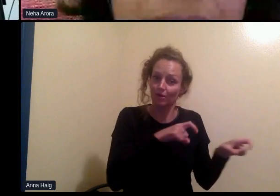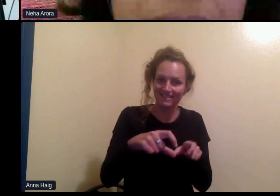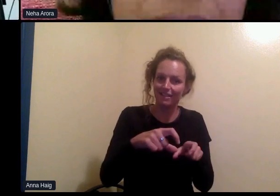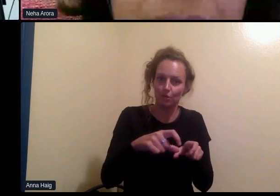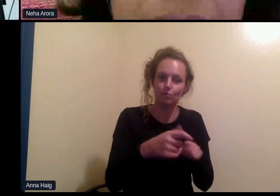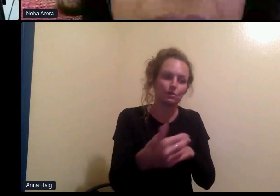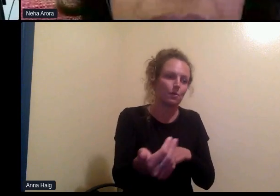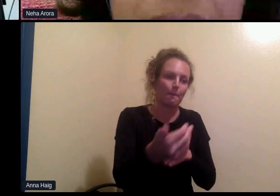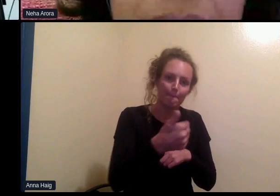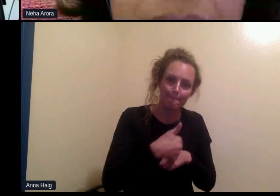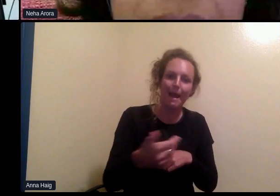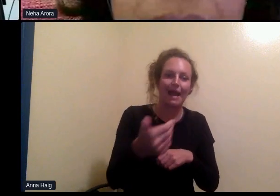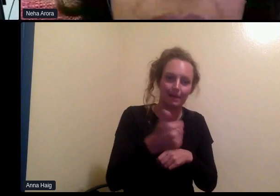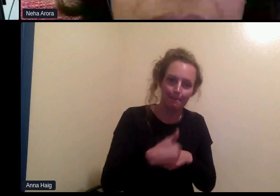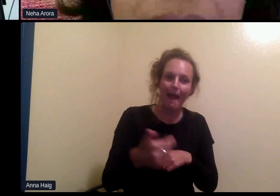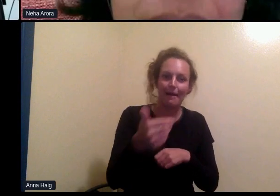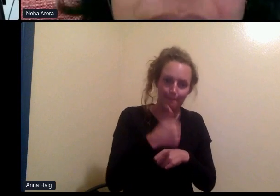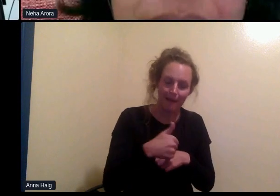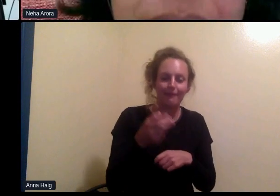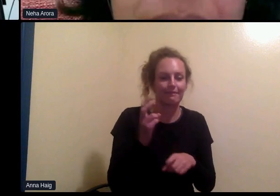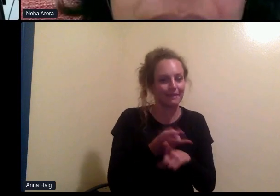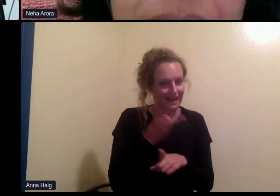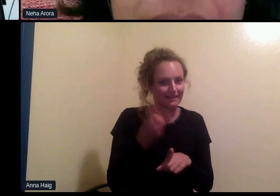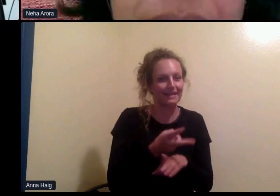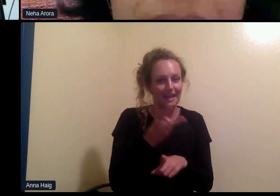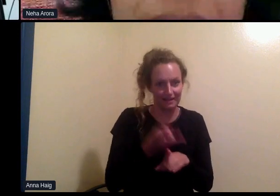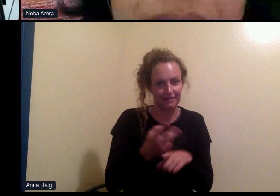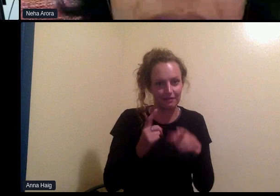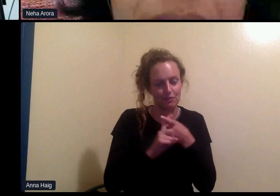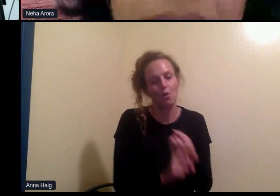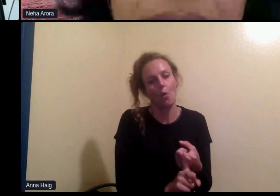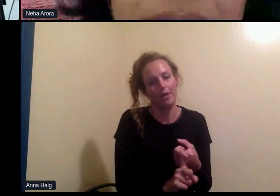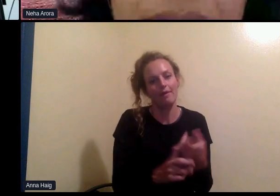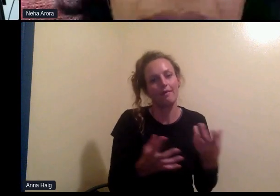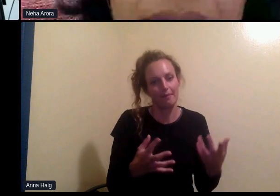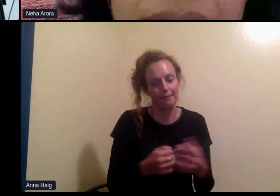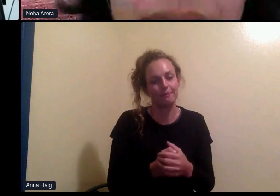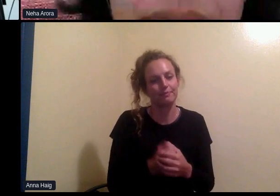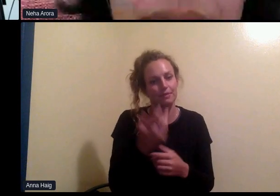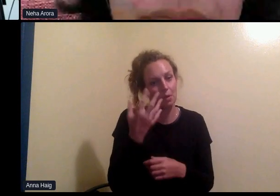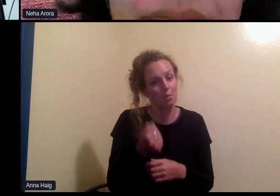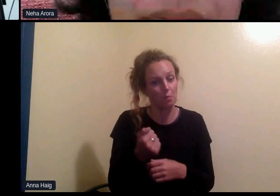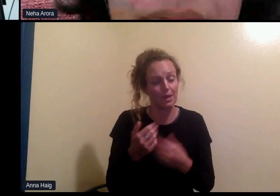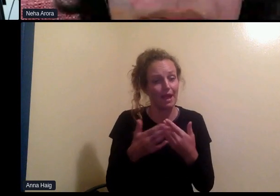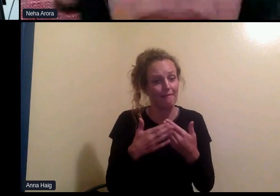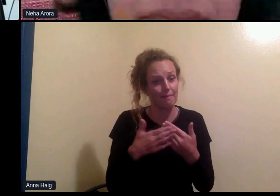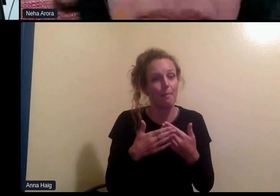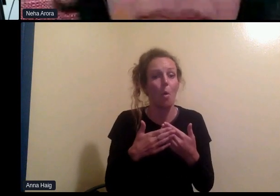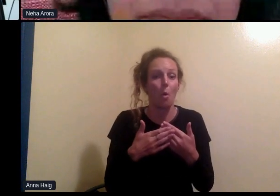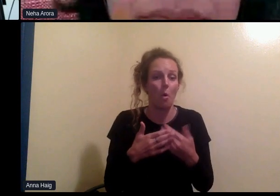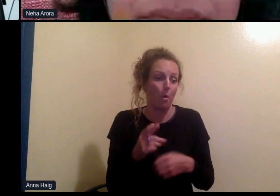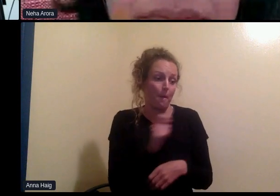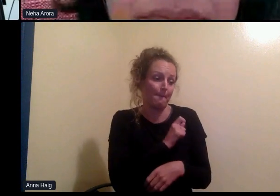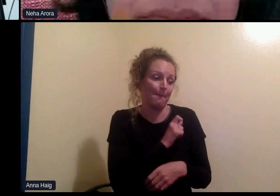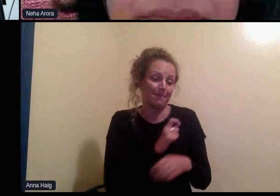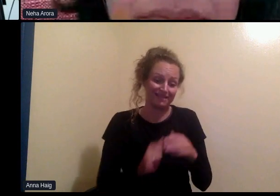inclusion being a journey. This is travel and tourism. We always talk about the journey is what's important, not actually when you get to the